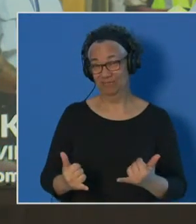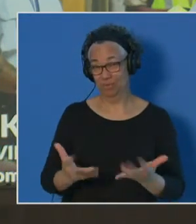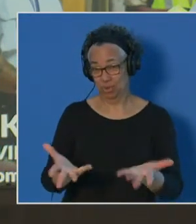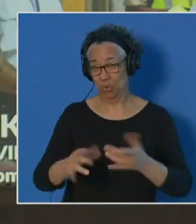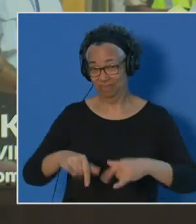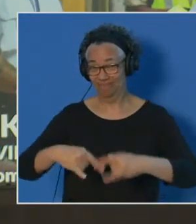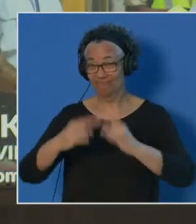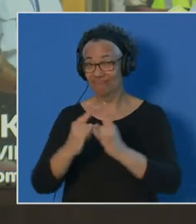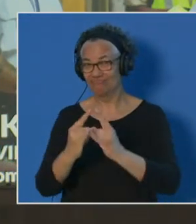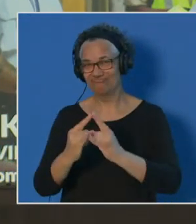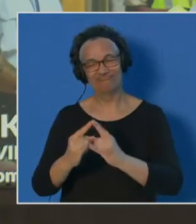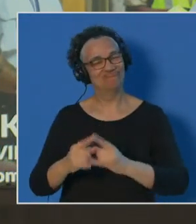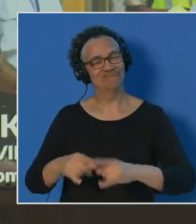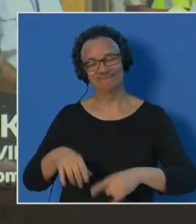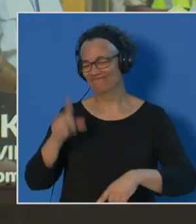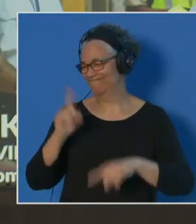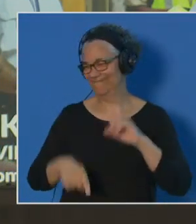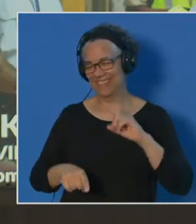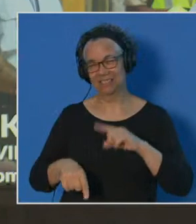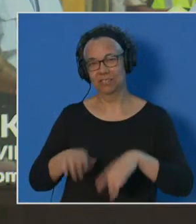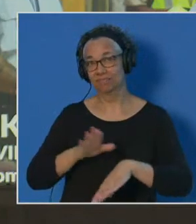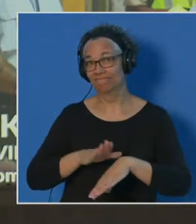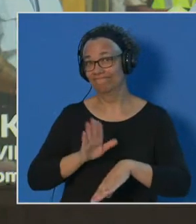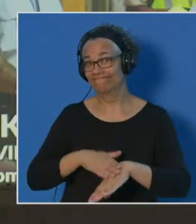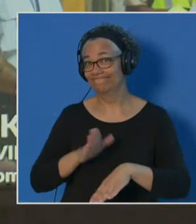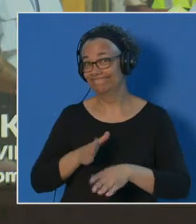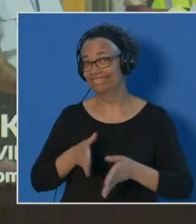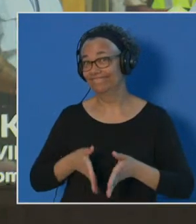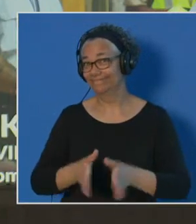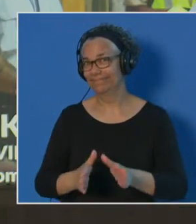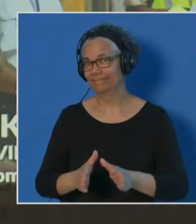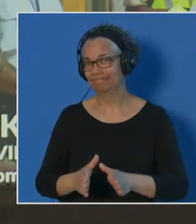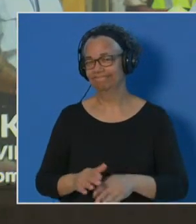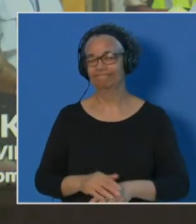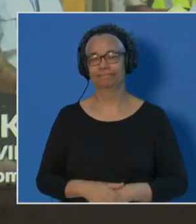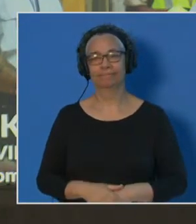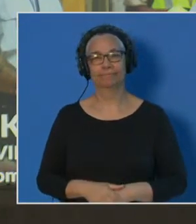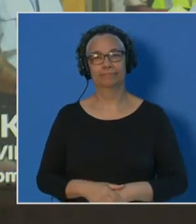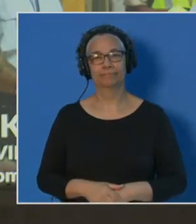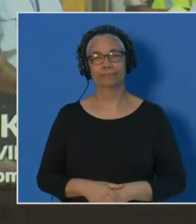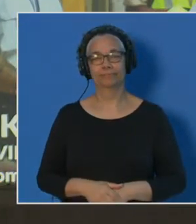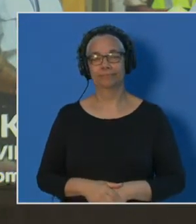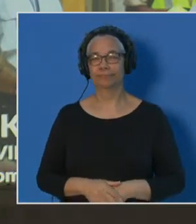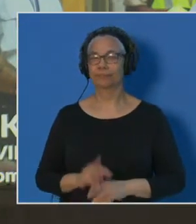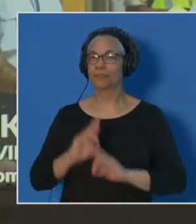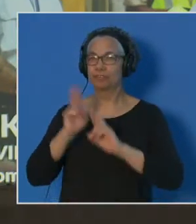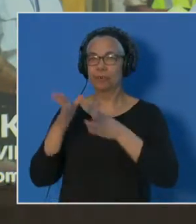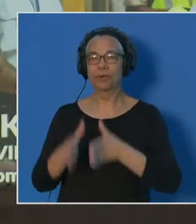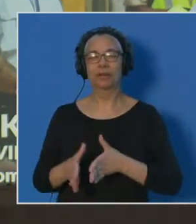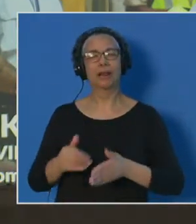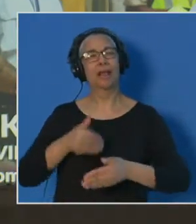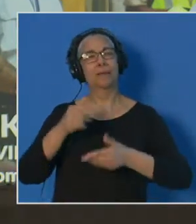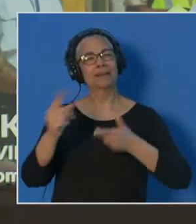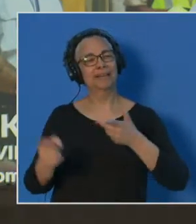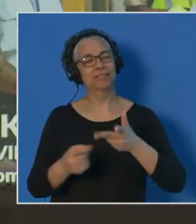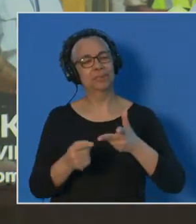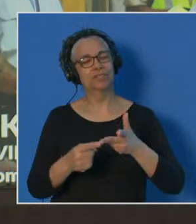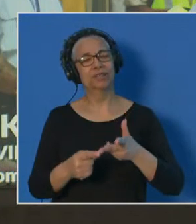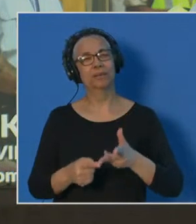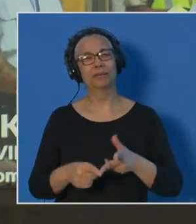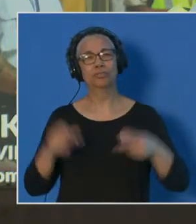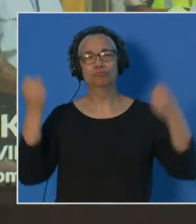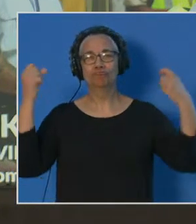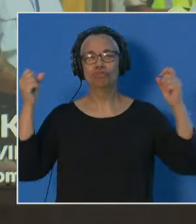curfew in place, and they are not allowed to do so. Okay. Thank you very much. My next question is about sporting clubs and